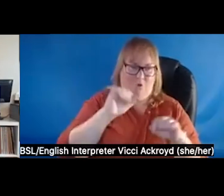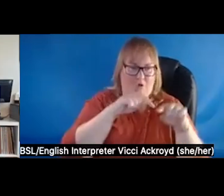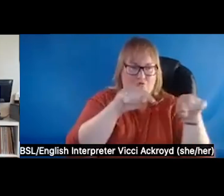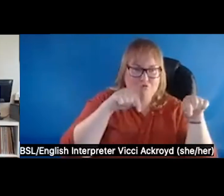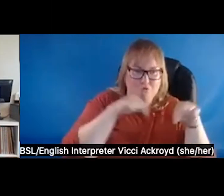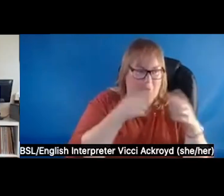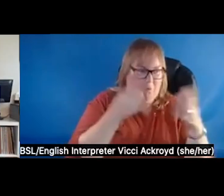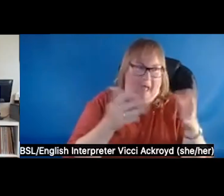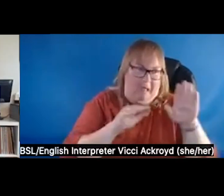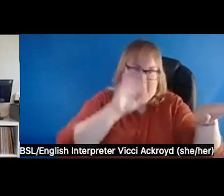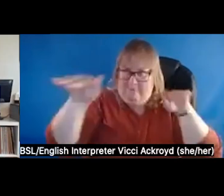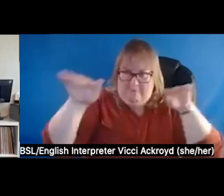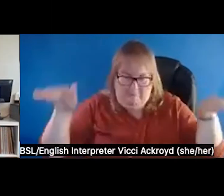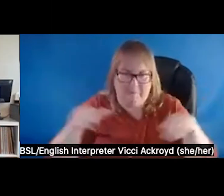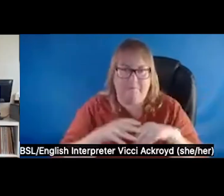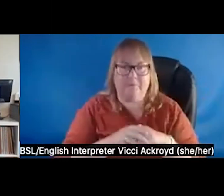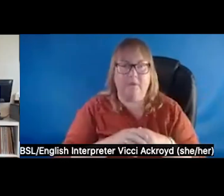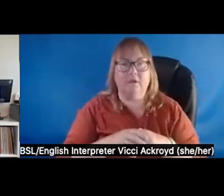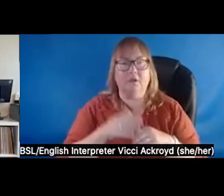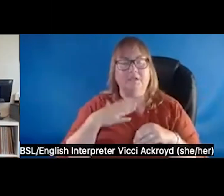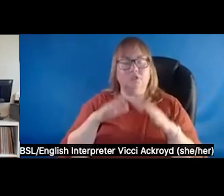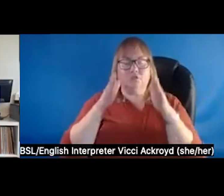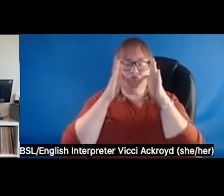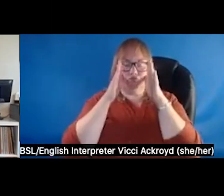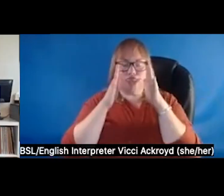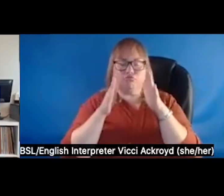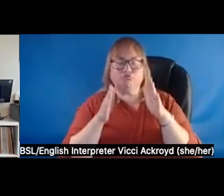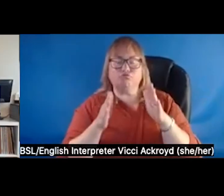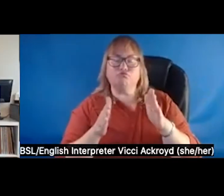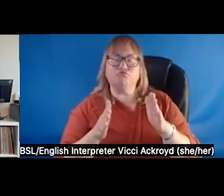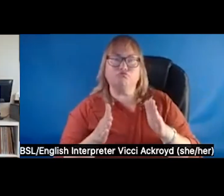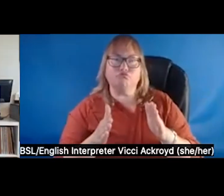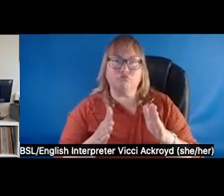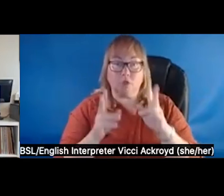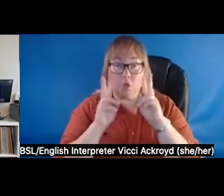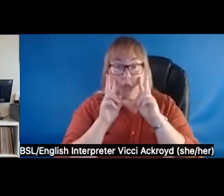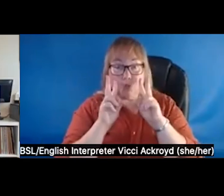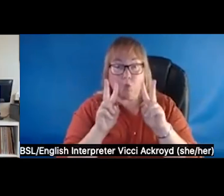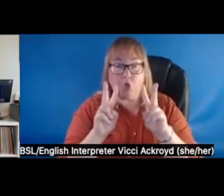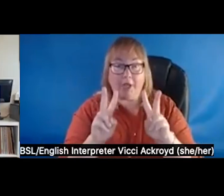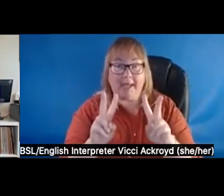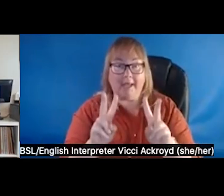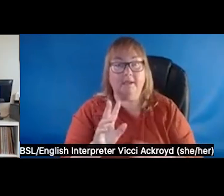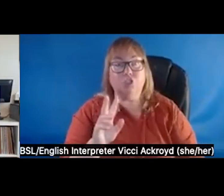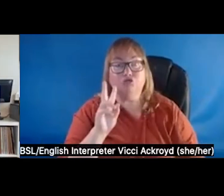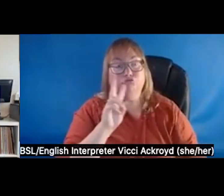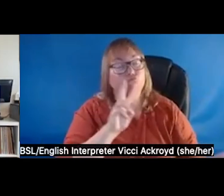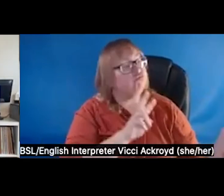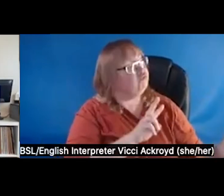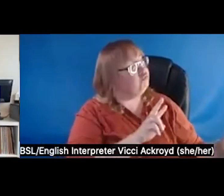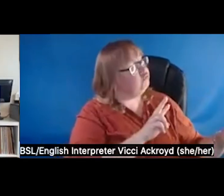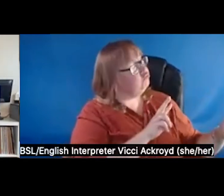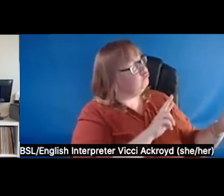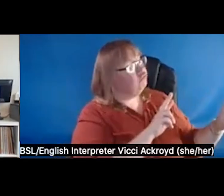we're just going to try and bring our attention, first of all, to what we're looking at. So you can have a little scan of the room.